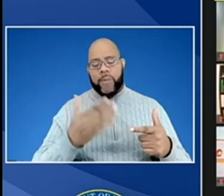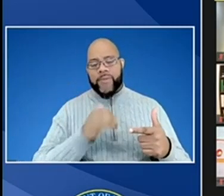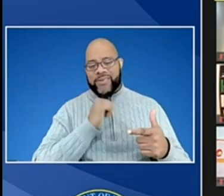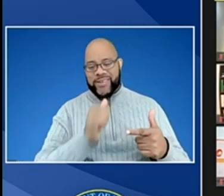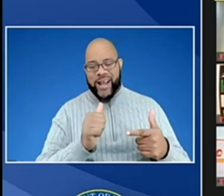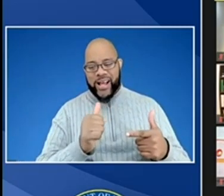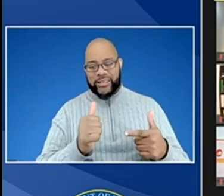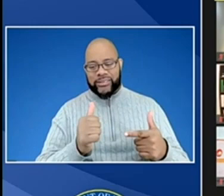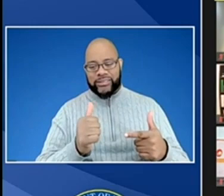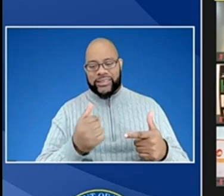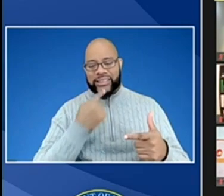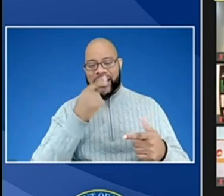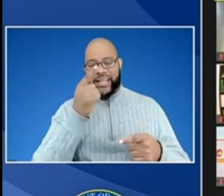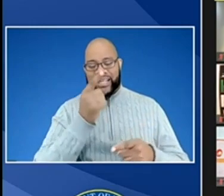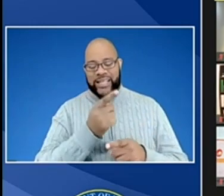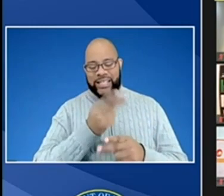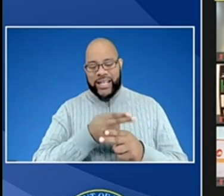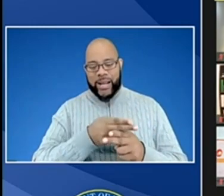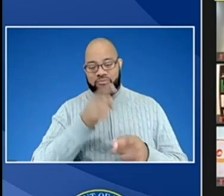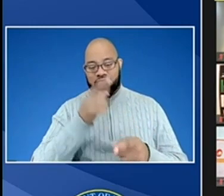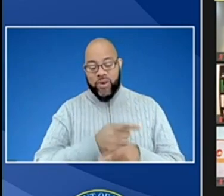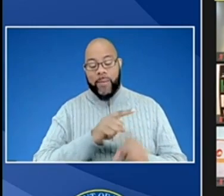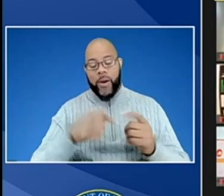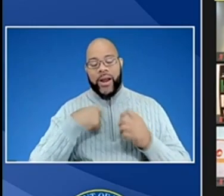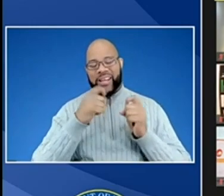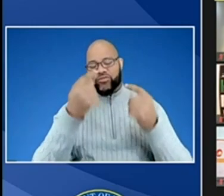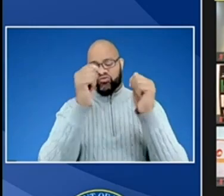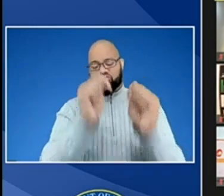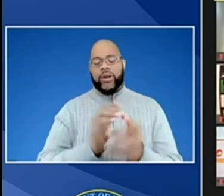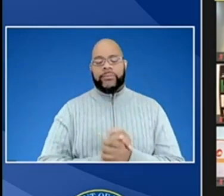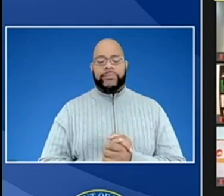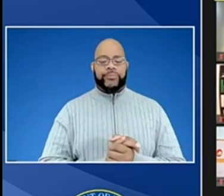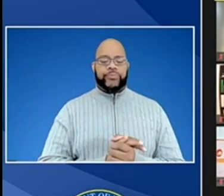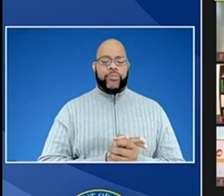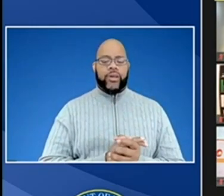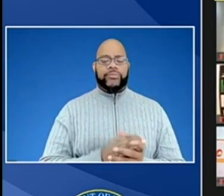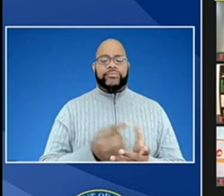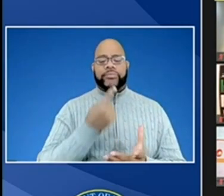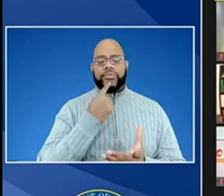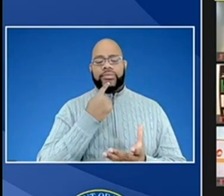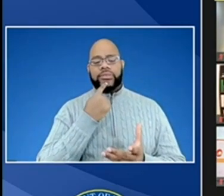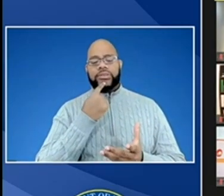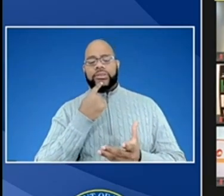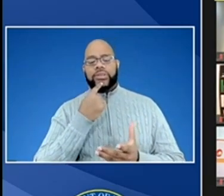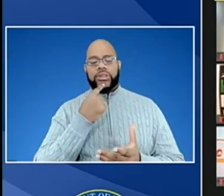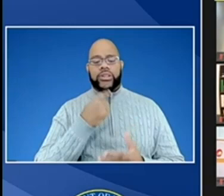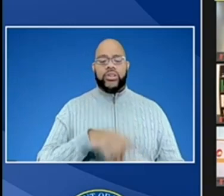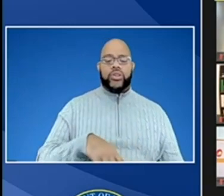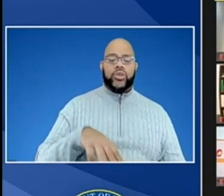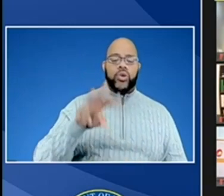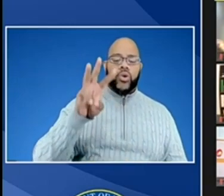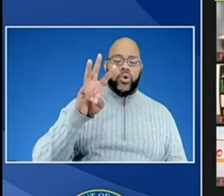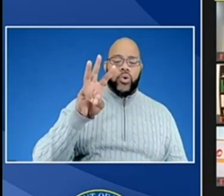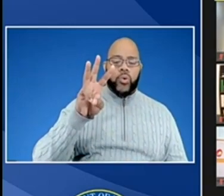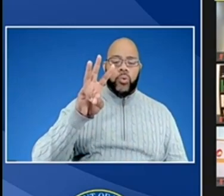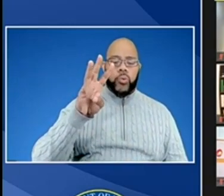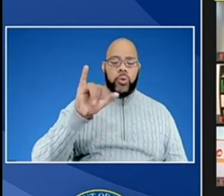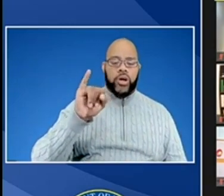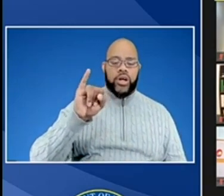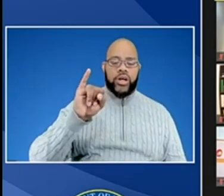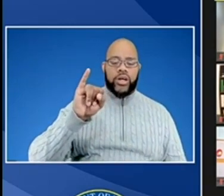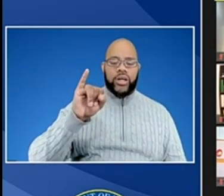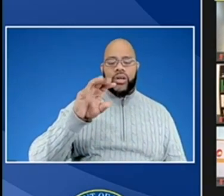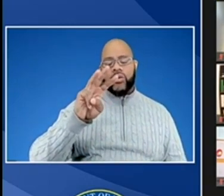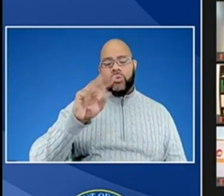going to pronounce the first name correctly, but I'm going to give it a try. I'm going to say Wachika Wilkerson